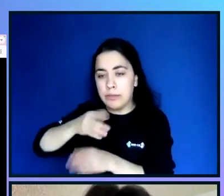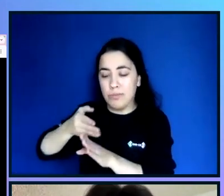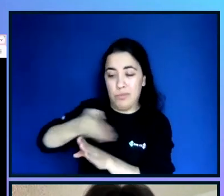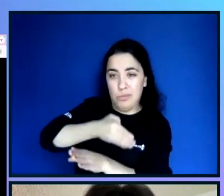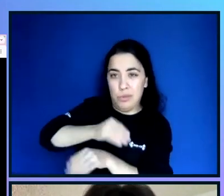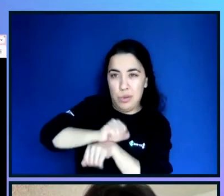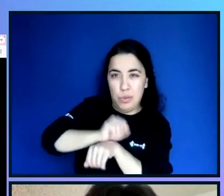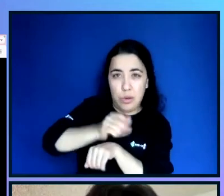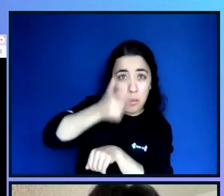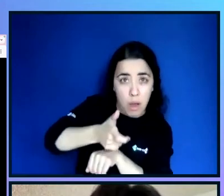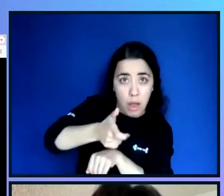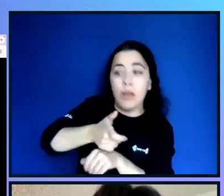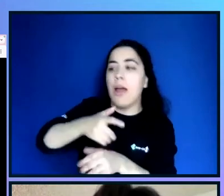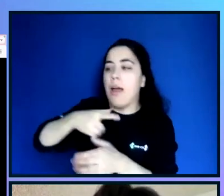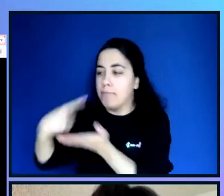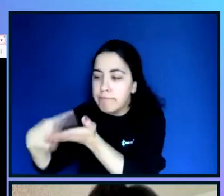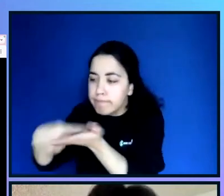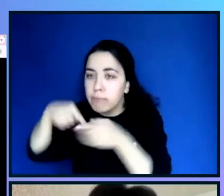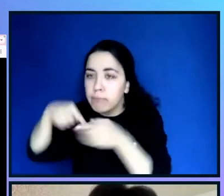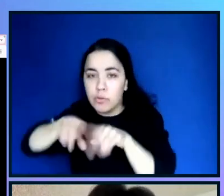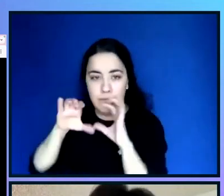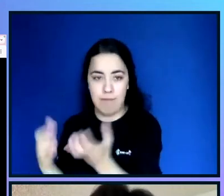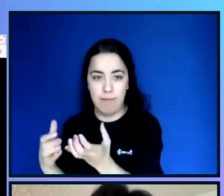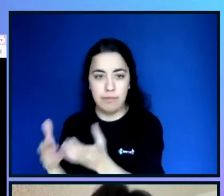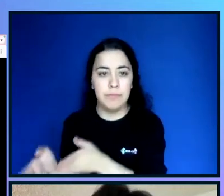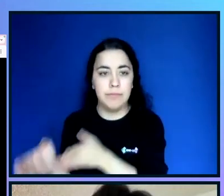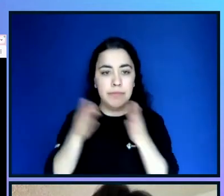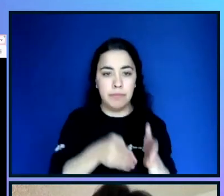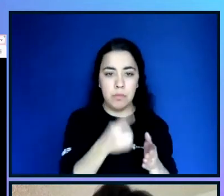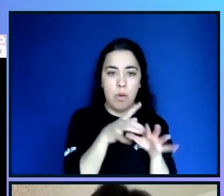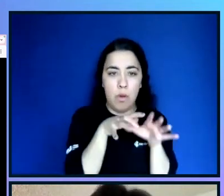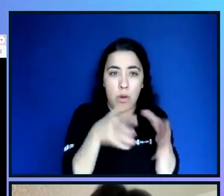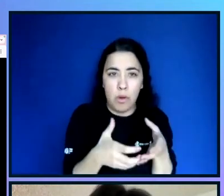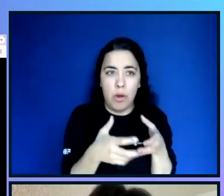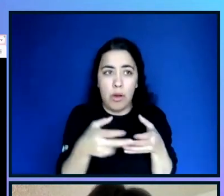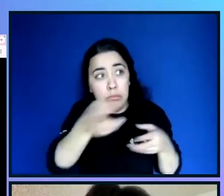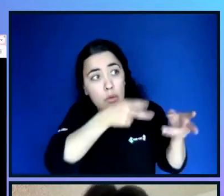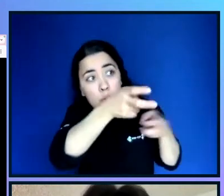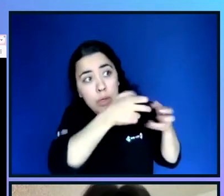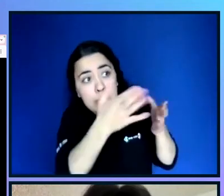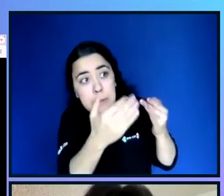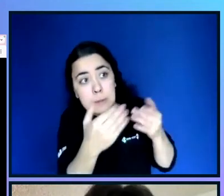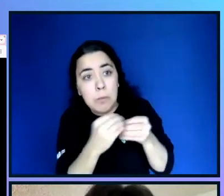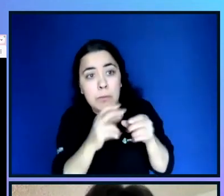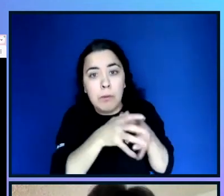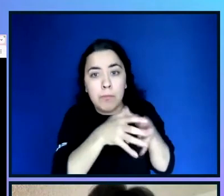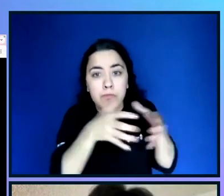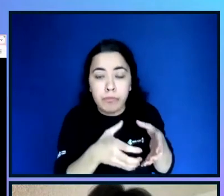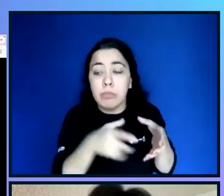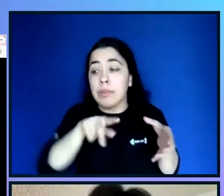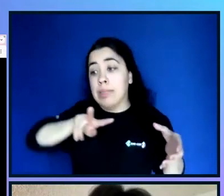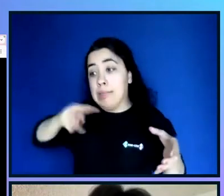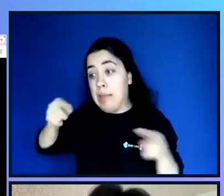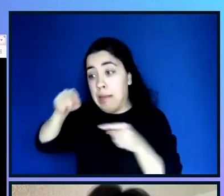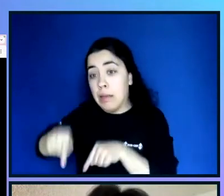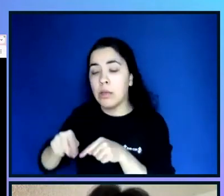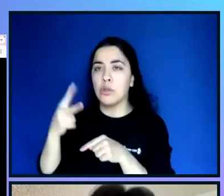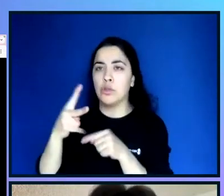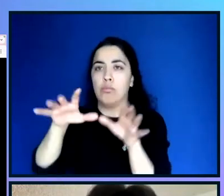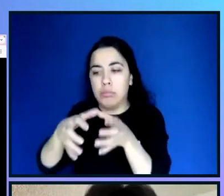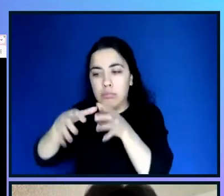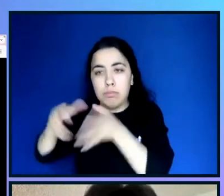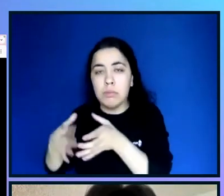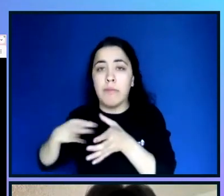required a lot of recruitment to get, we were really lucky to have 2 cohorts volunteer. And because they were in such